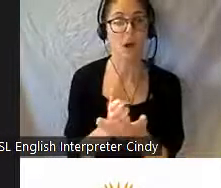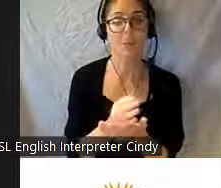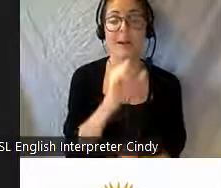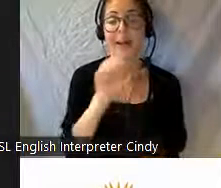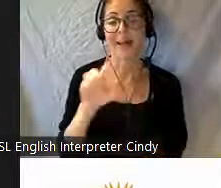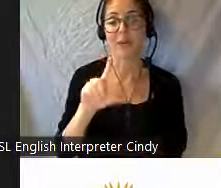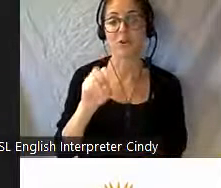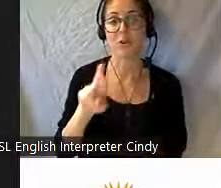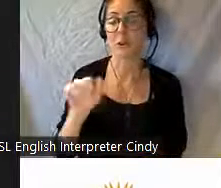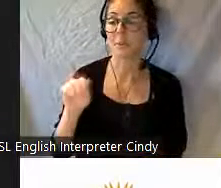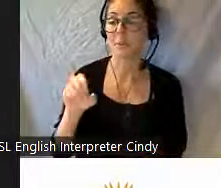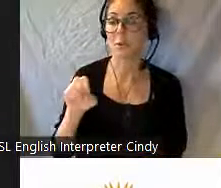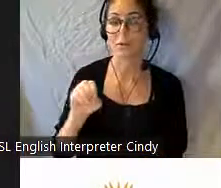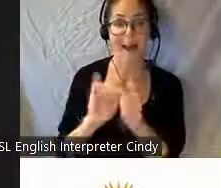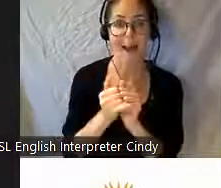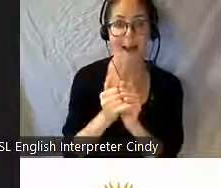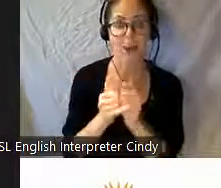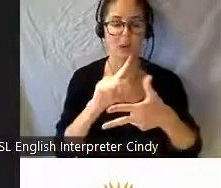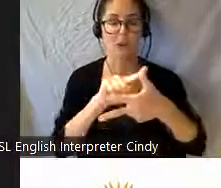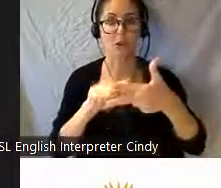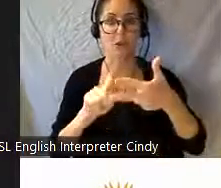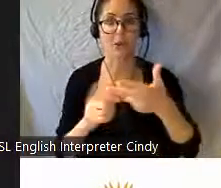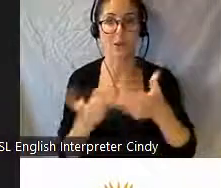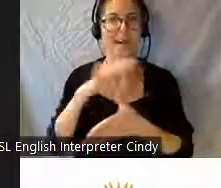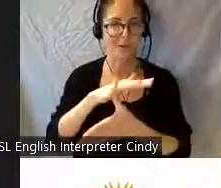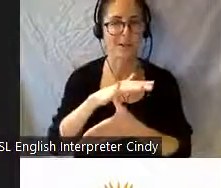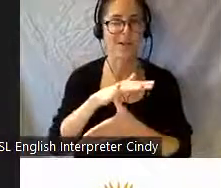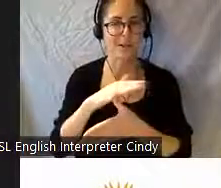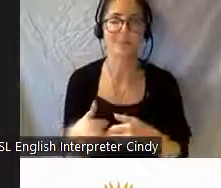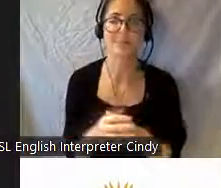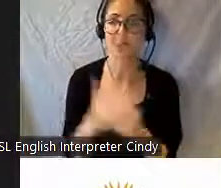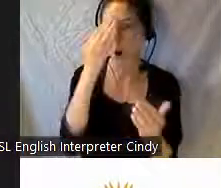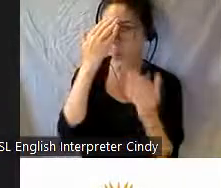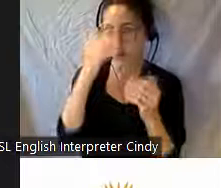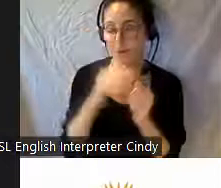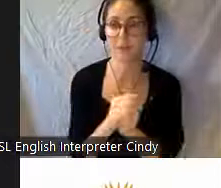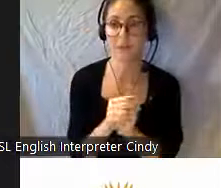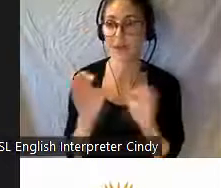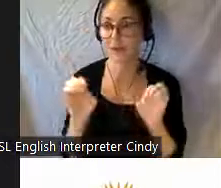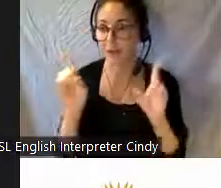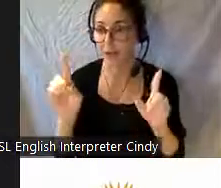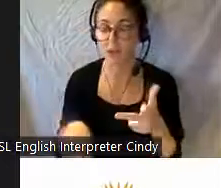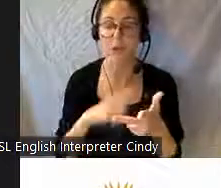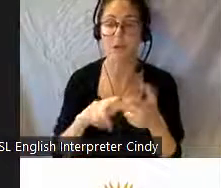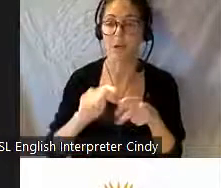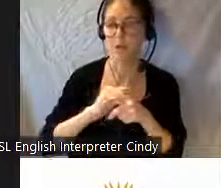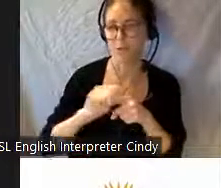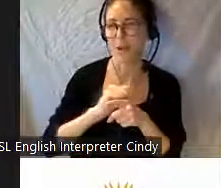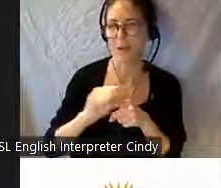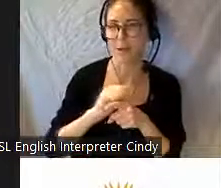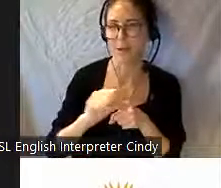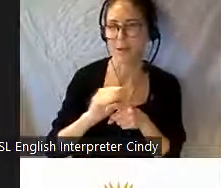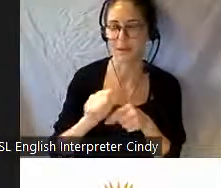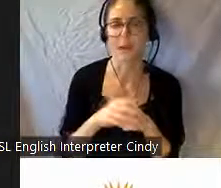do that through those three priorities that I just mentioned around awareness and education and training and working with